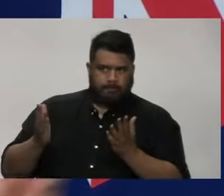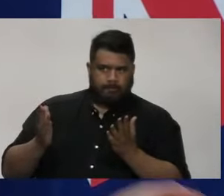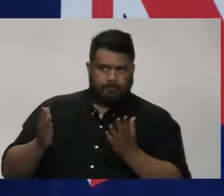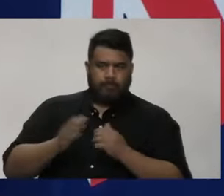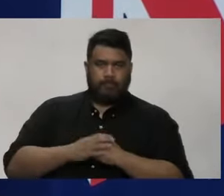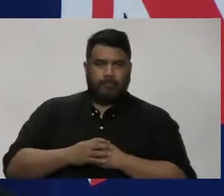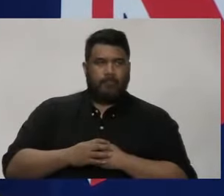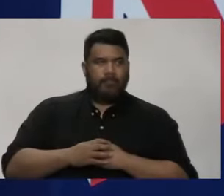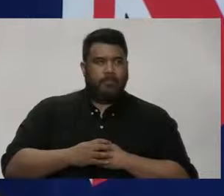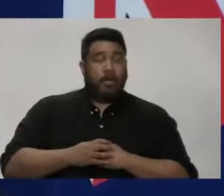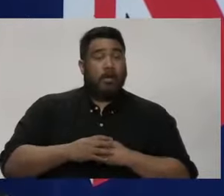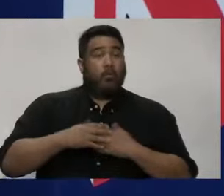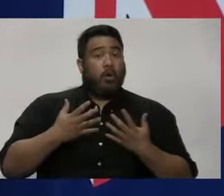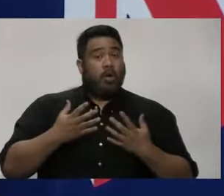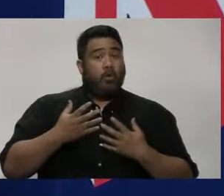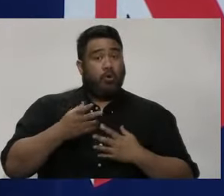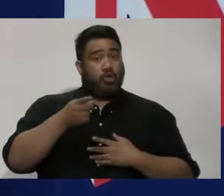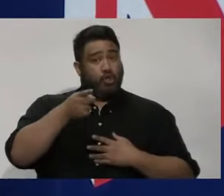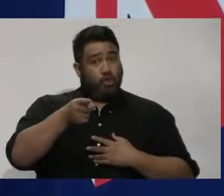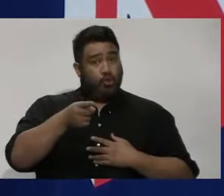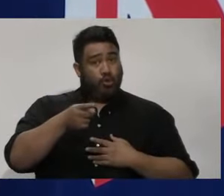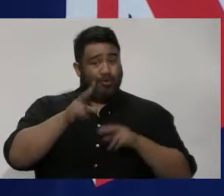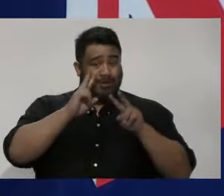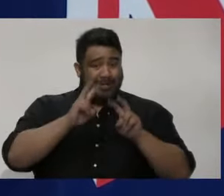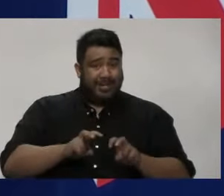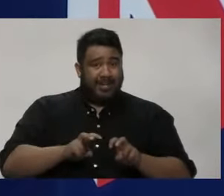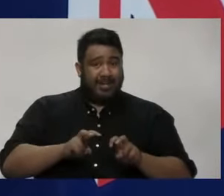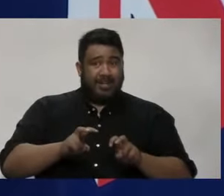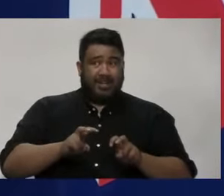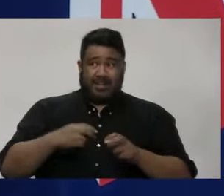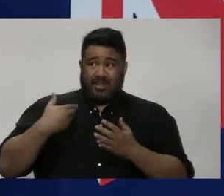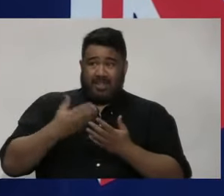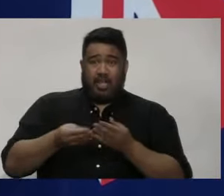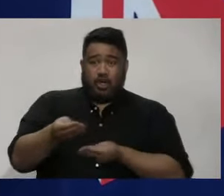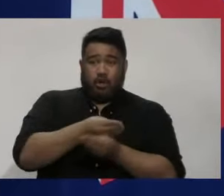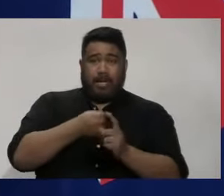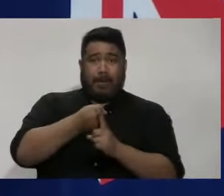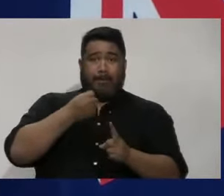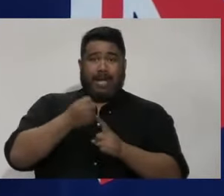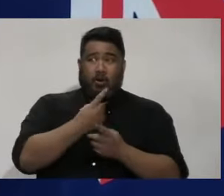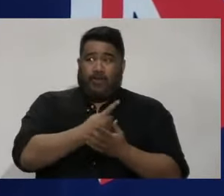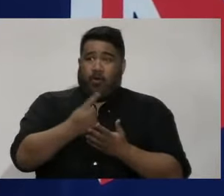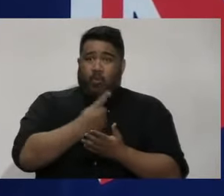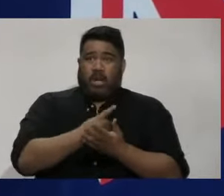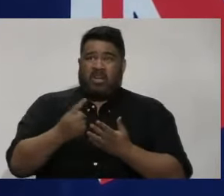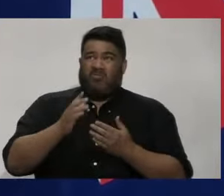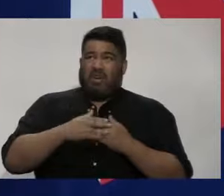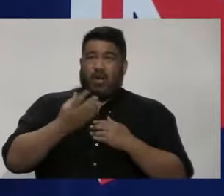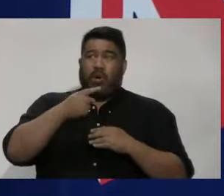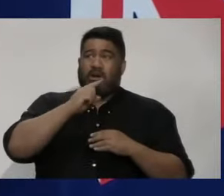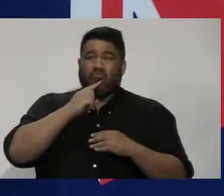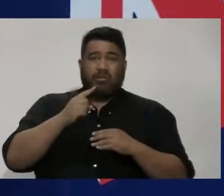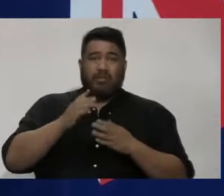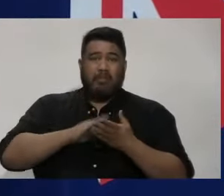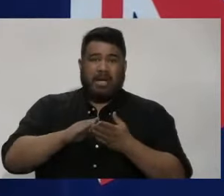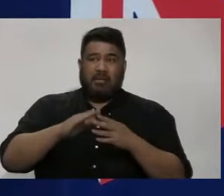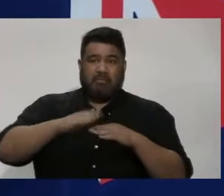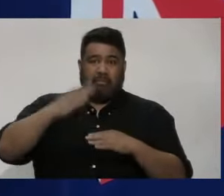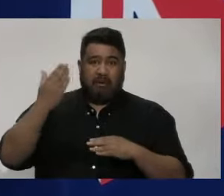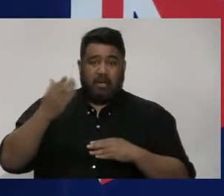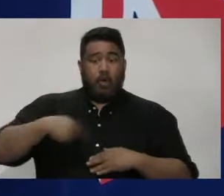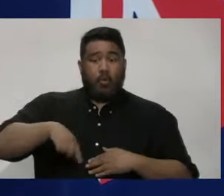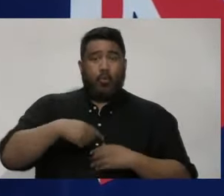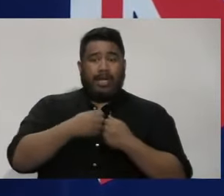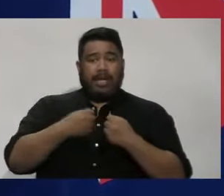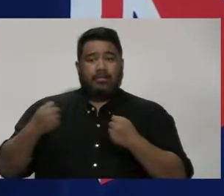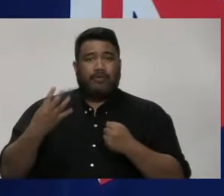early? Well, if you look at the weekly impact on the economy, which has been in the hundreds of millions, here we've made a decision around a 4-day